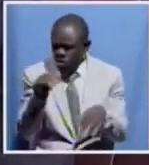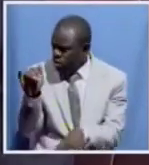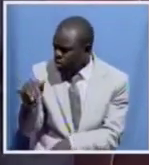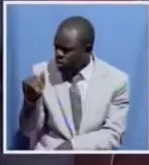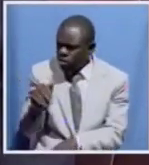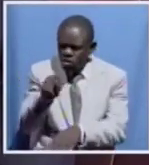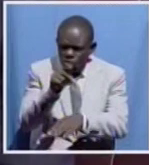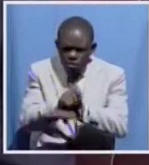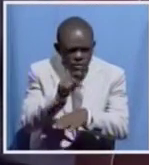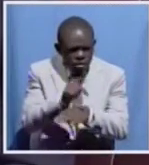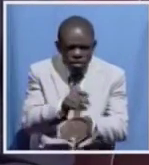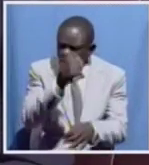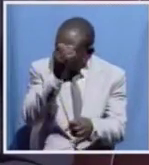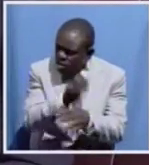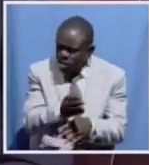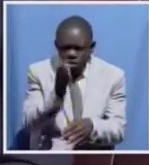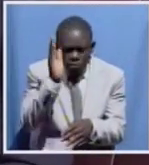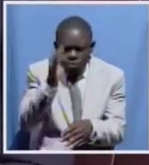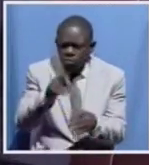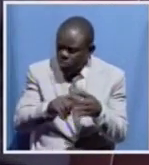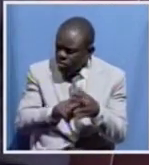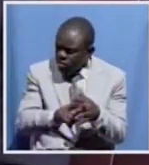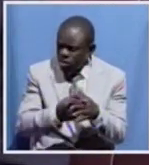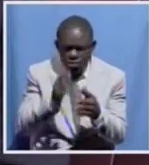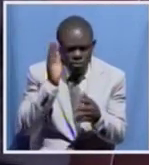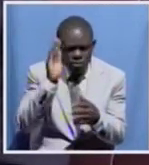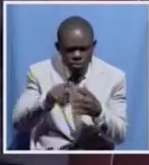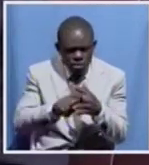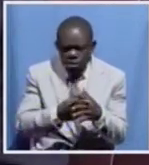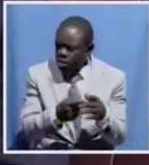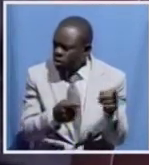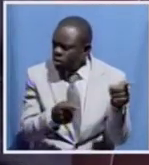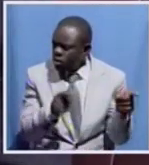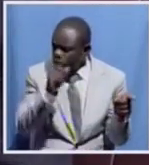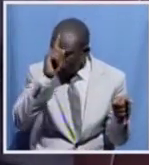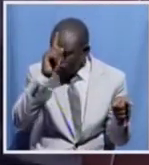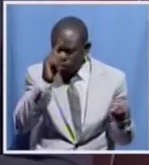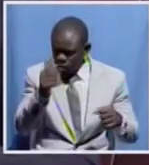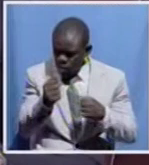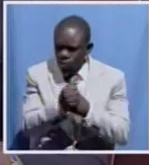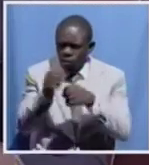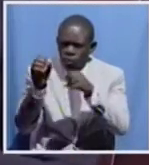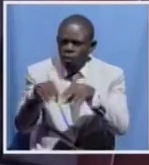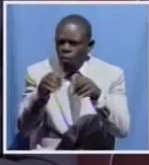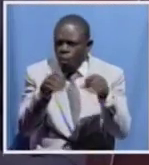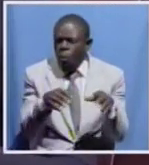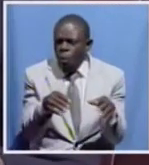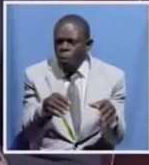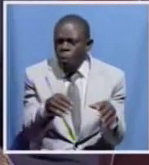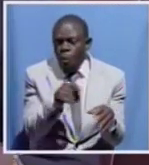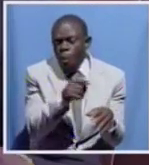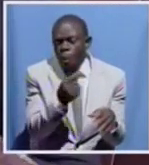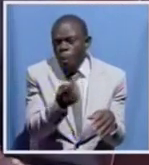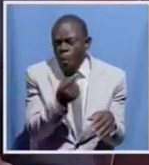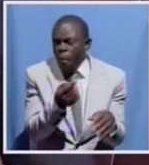the plate. I think from what I am understanding is the delay is now